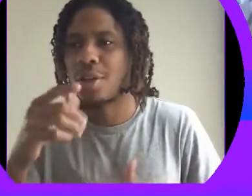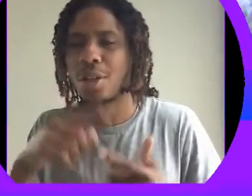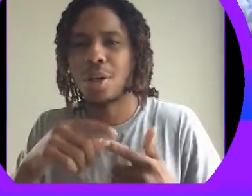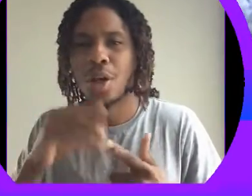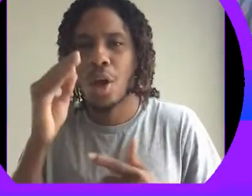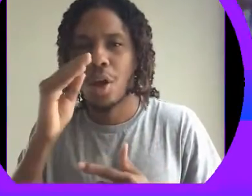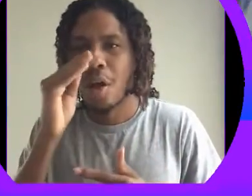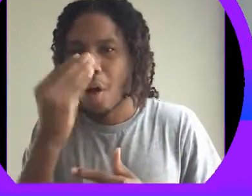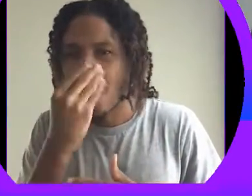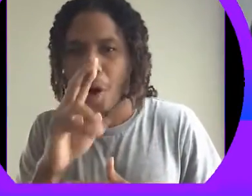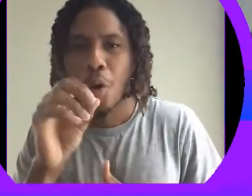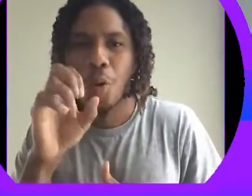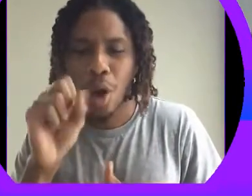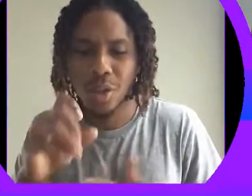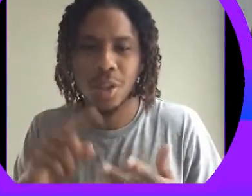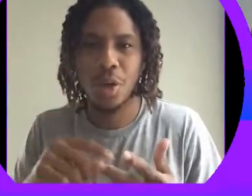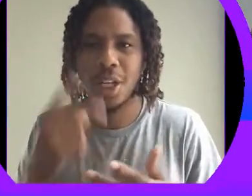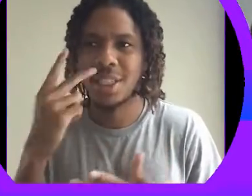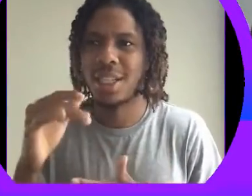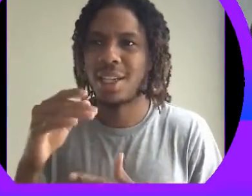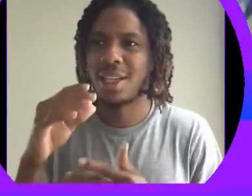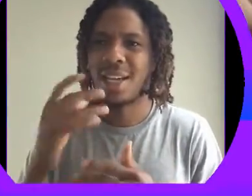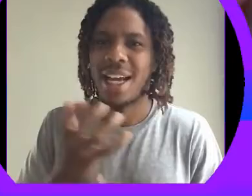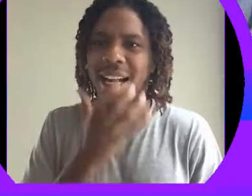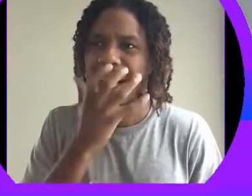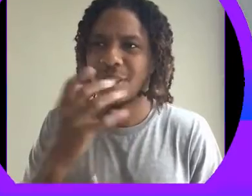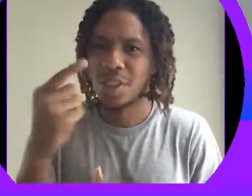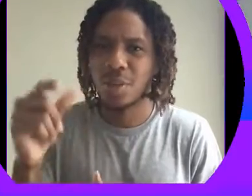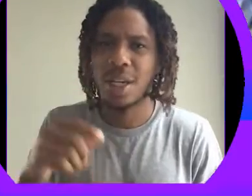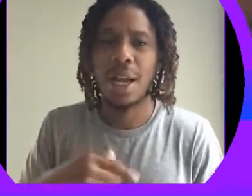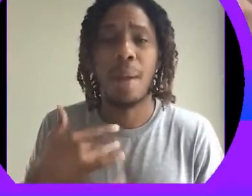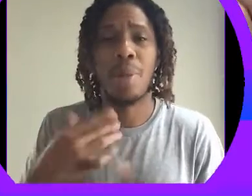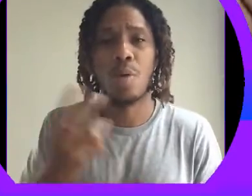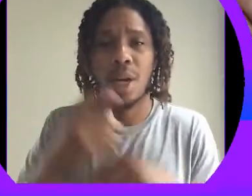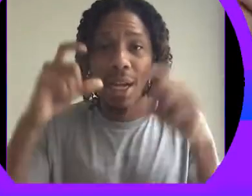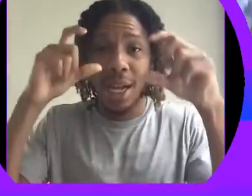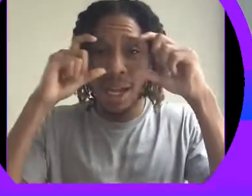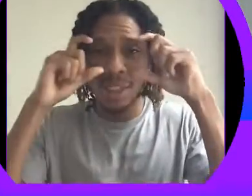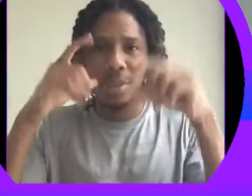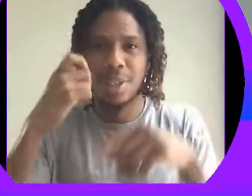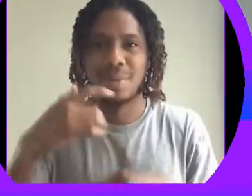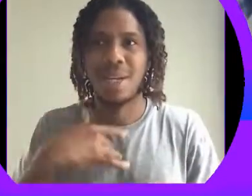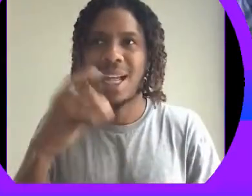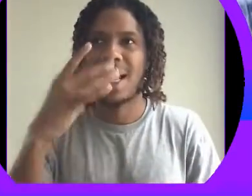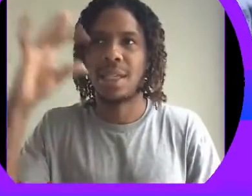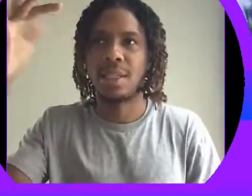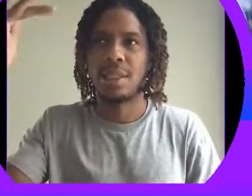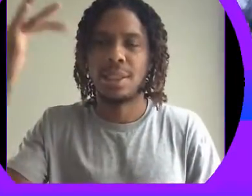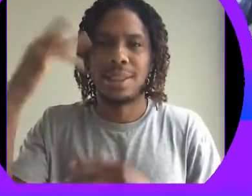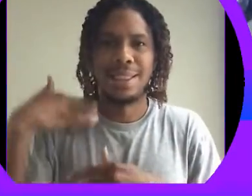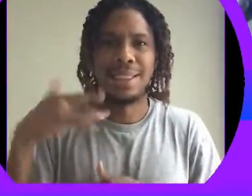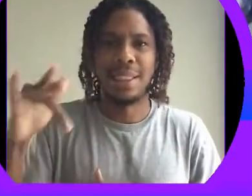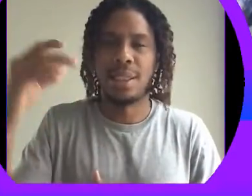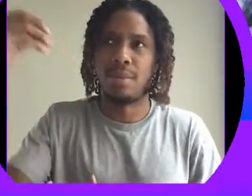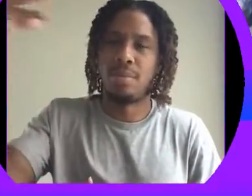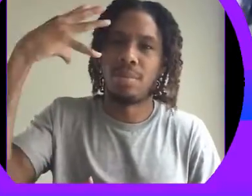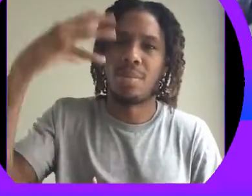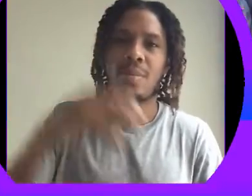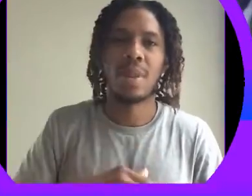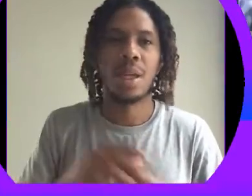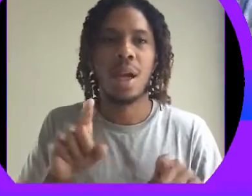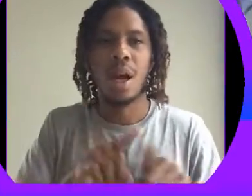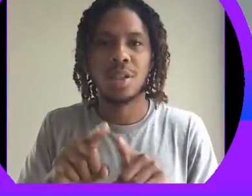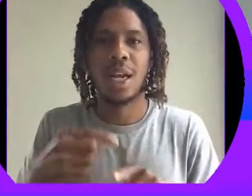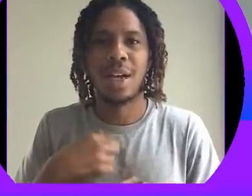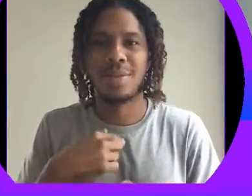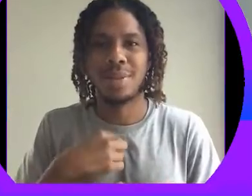smell sensitivity. For me, I usually wear sunglasses because I have light sensitivity and I look cool in sunglasses. I also